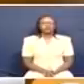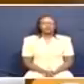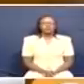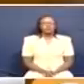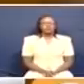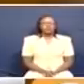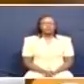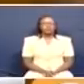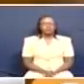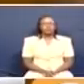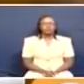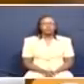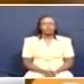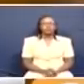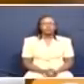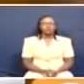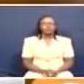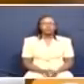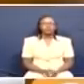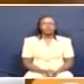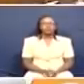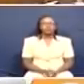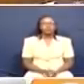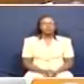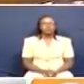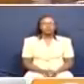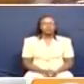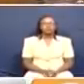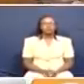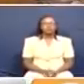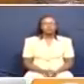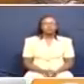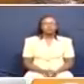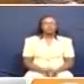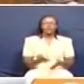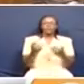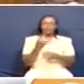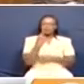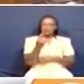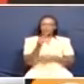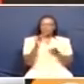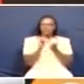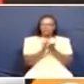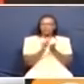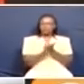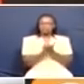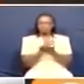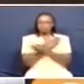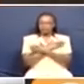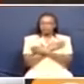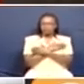Mr. Kanyo, I understand you to be saying that the amicus brief you intend to